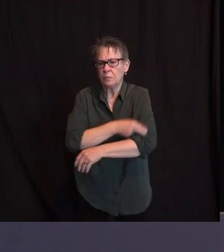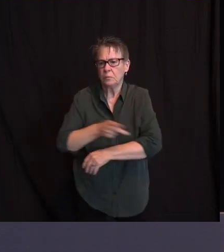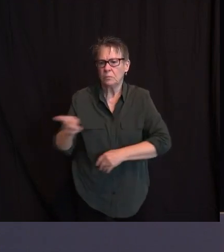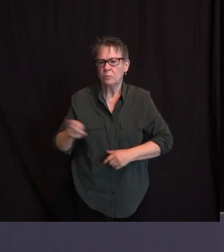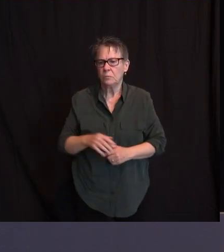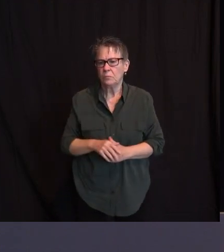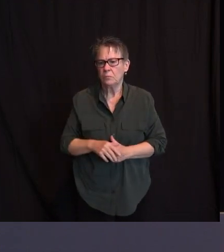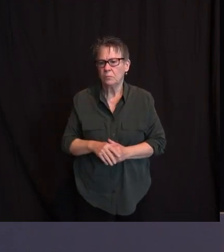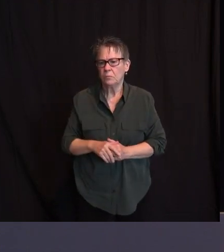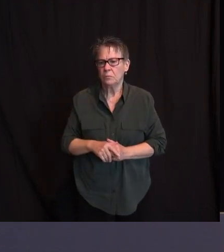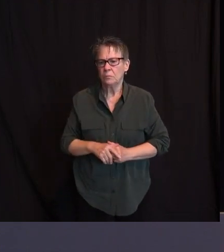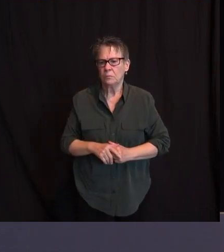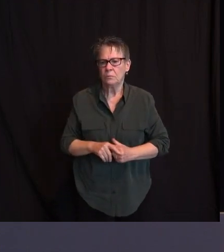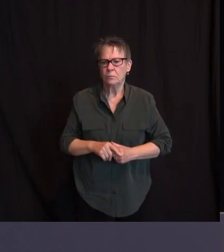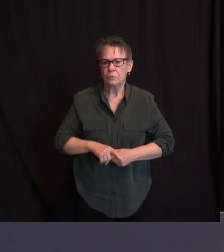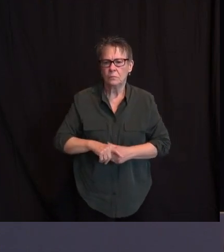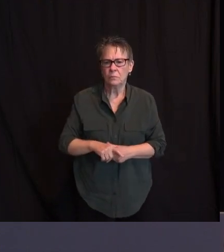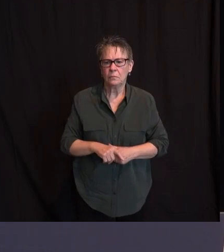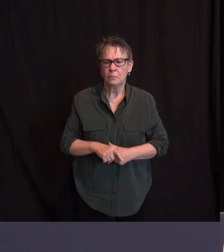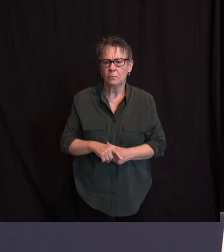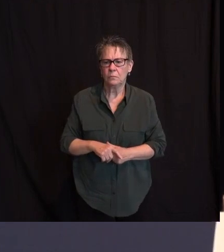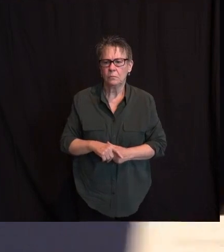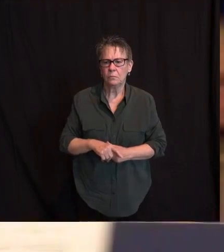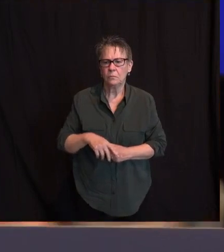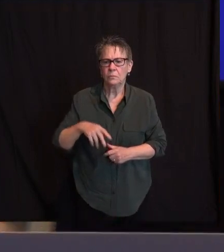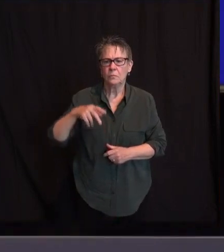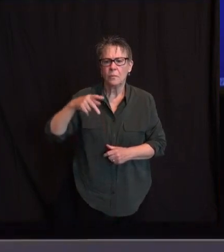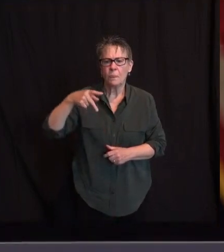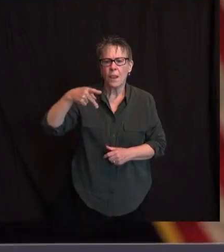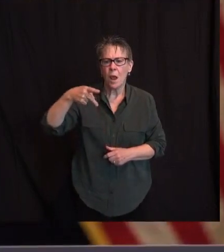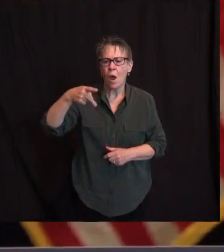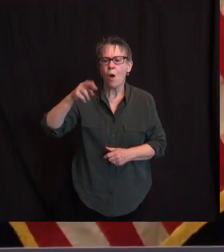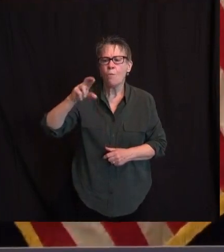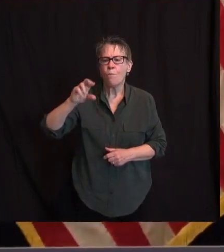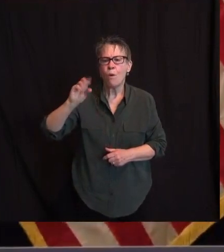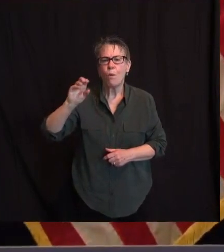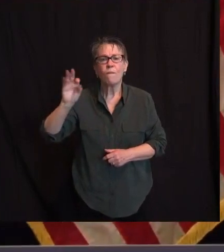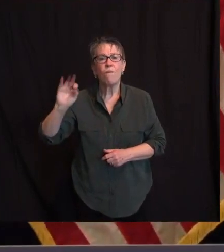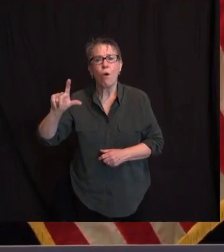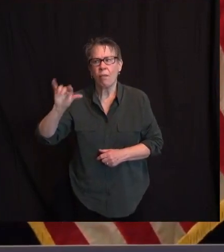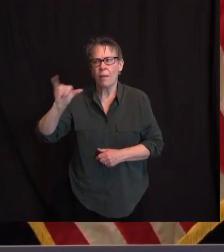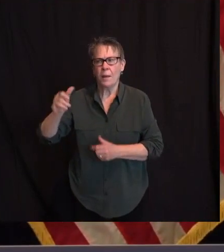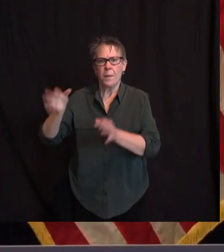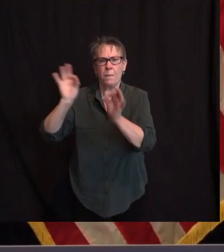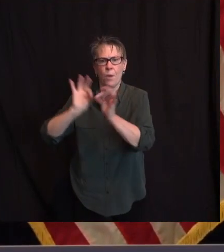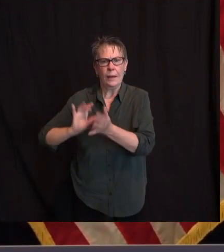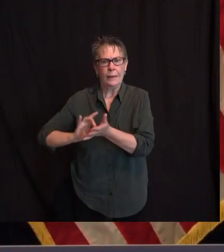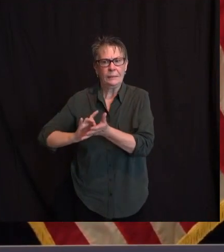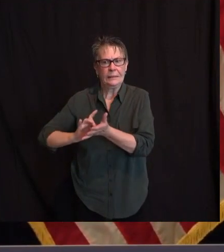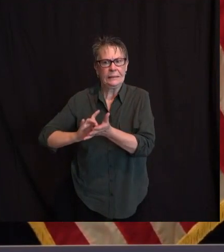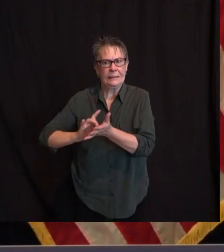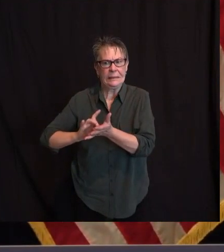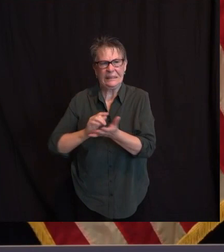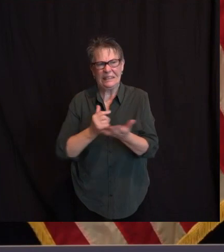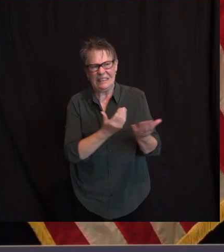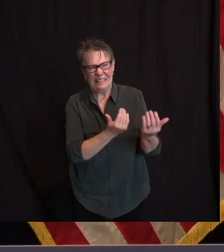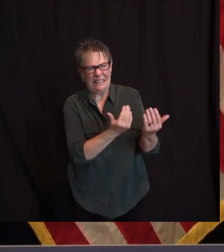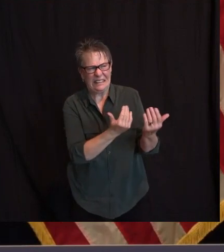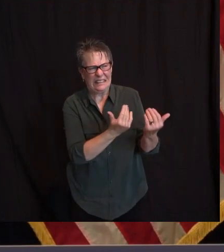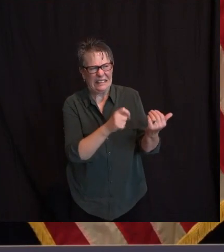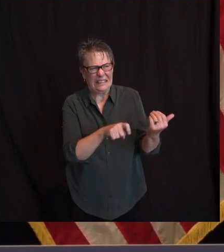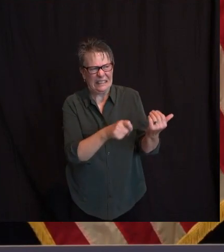big one, as you can imagine. Great, thank you. Very quick, please. The nursing homes